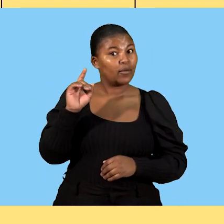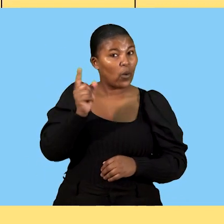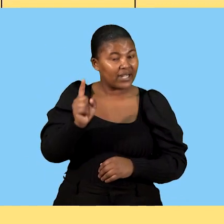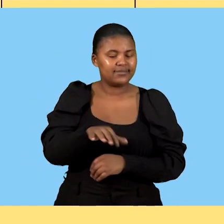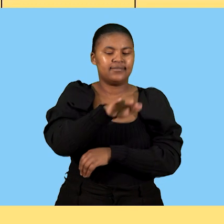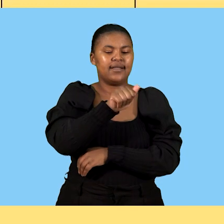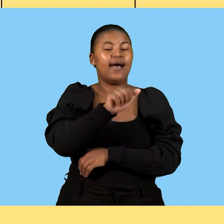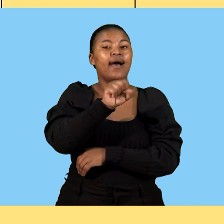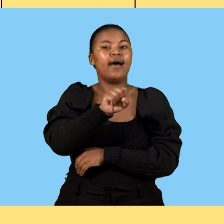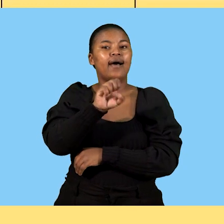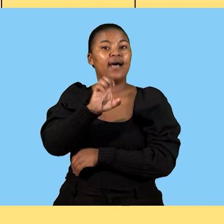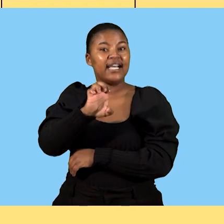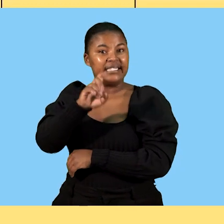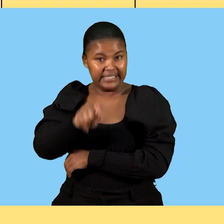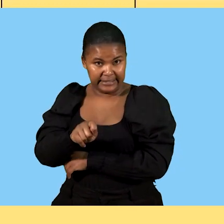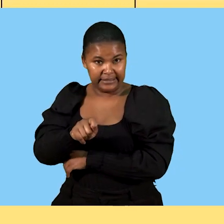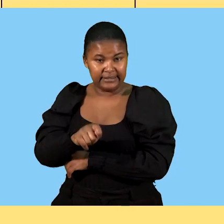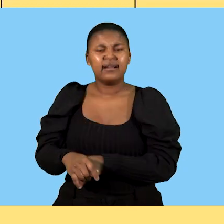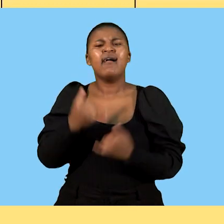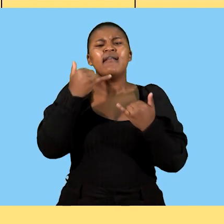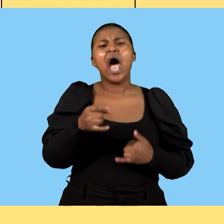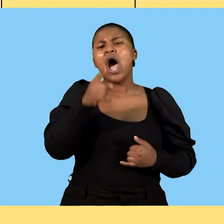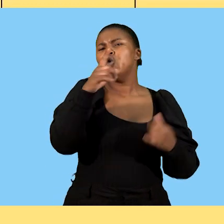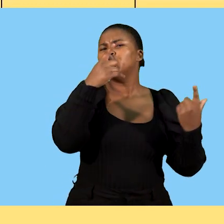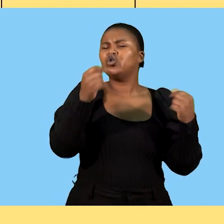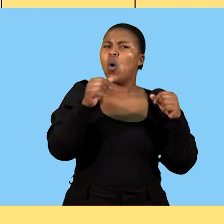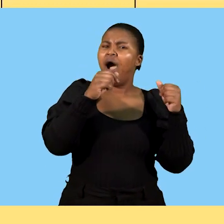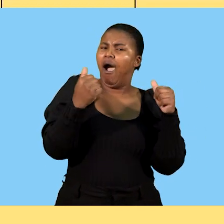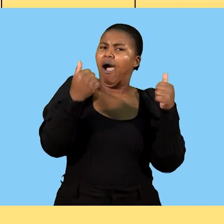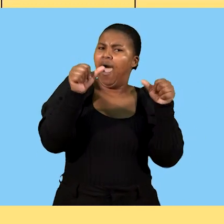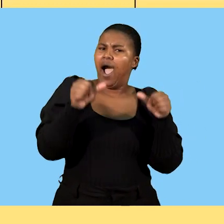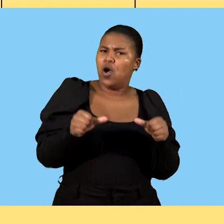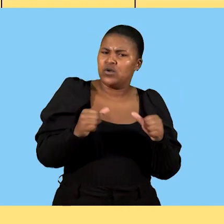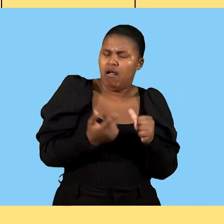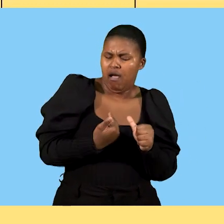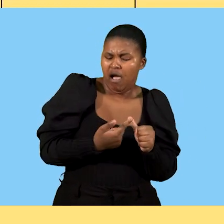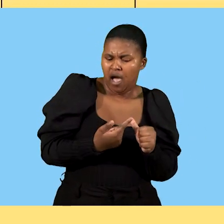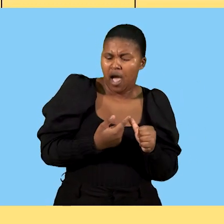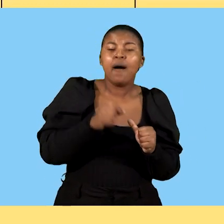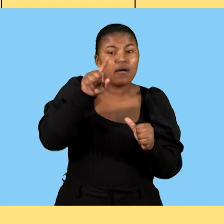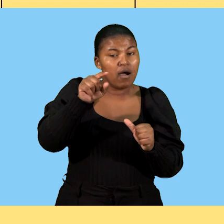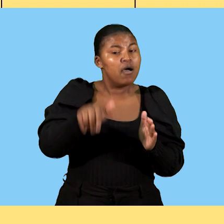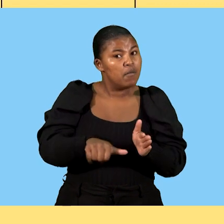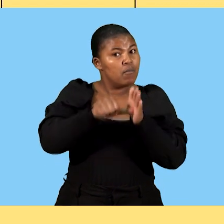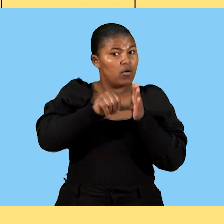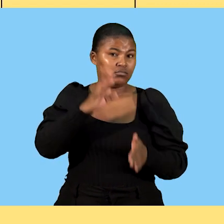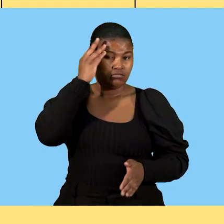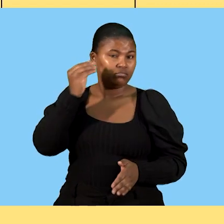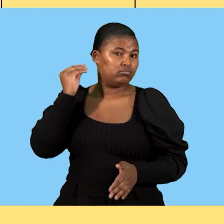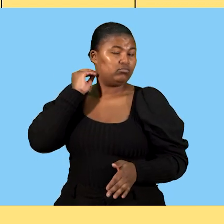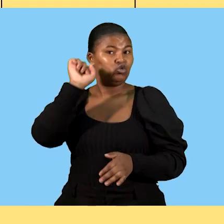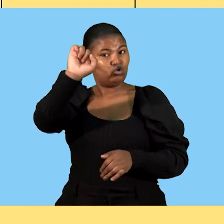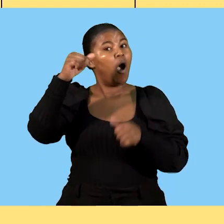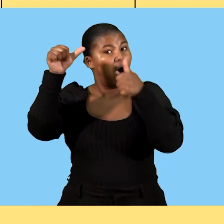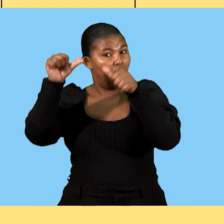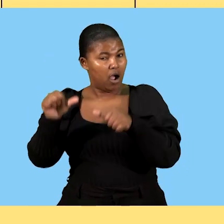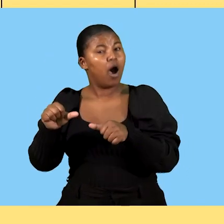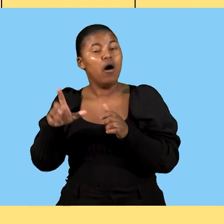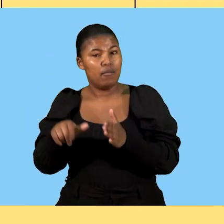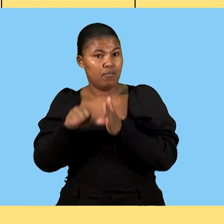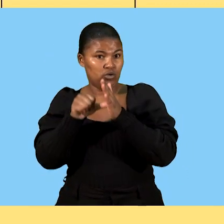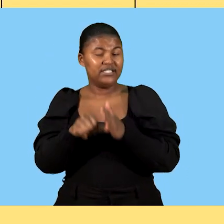is an asset. When you do the accounting equation, it is very important to know your accounts. And in this case, we're coming